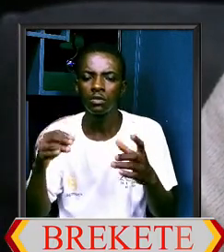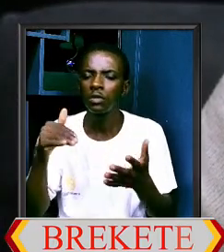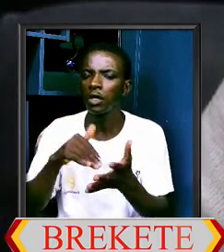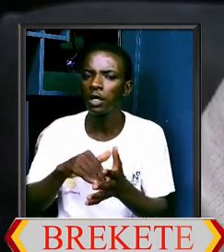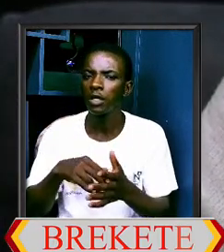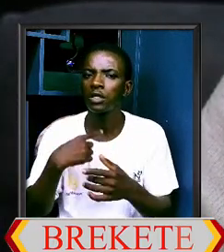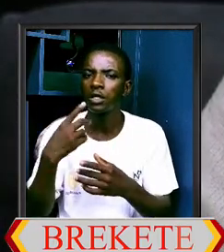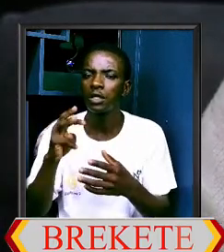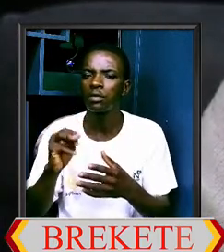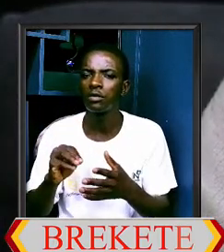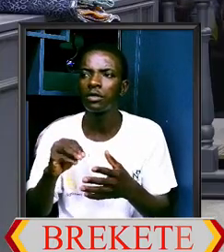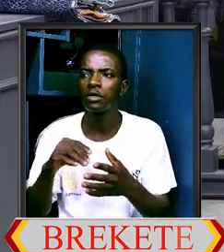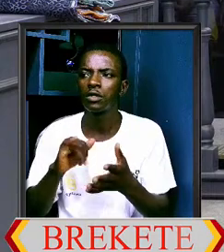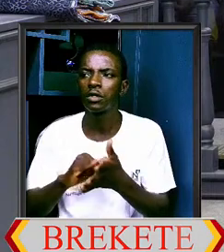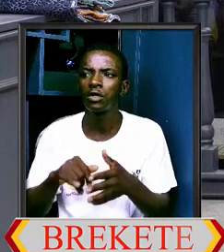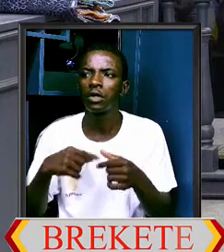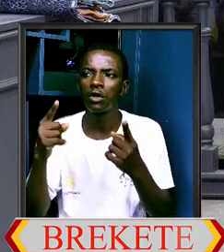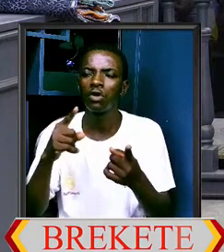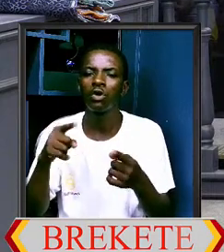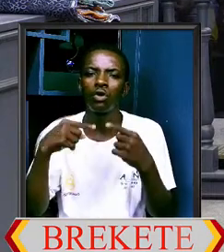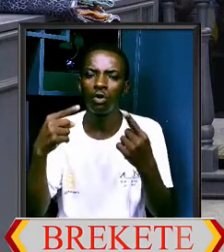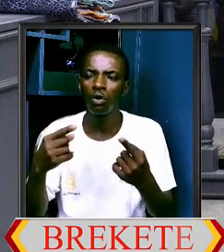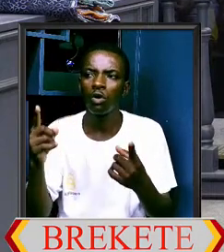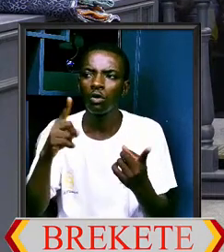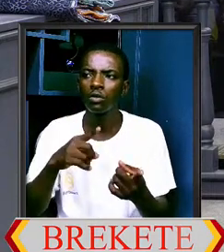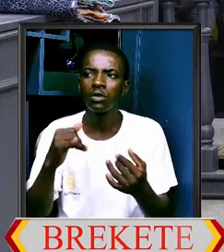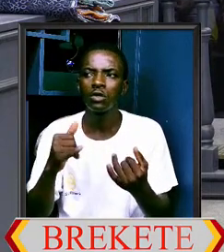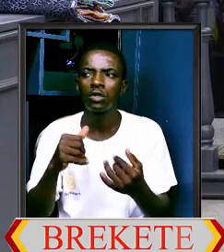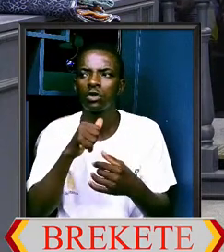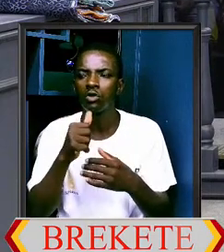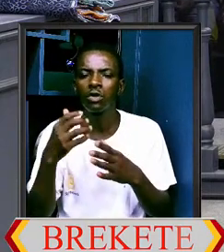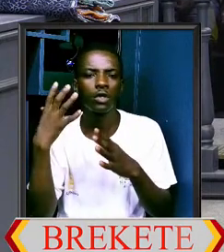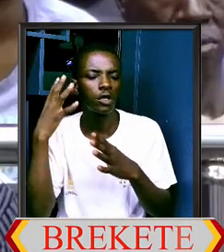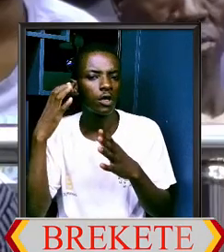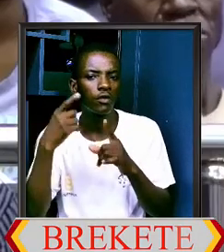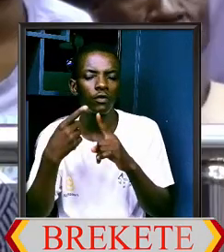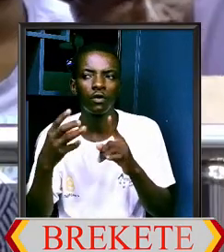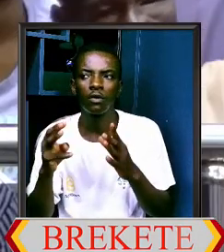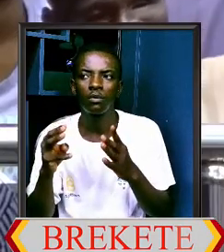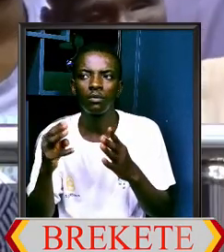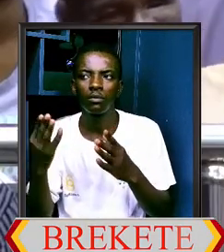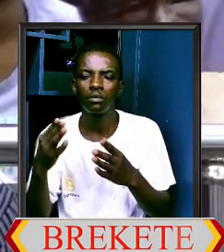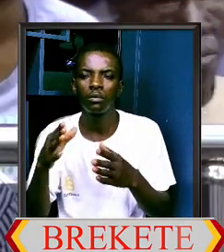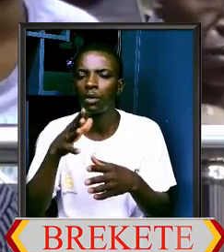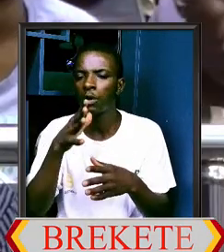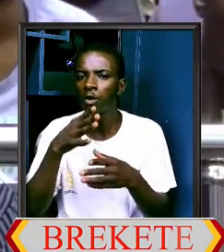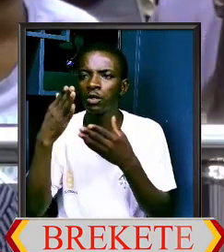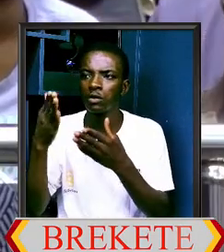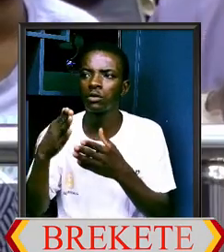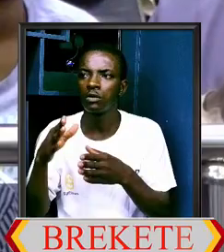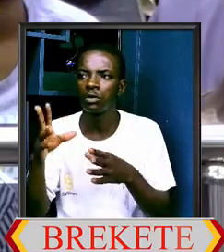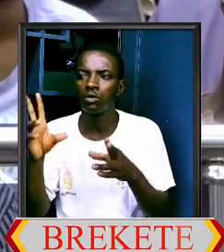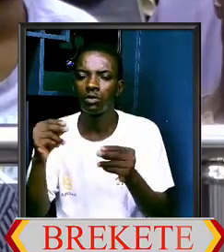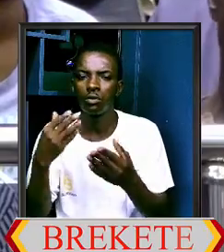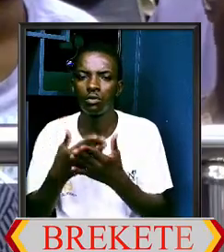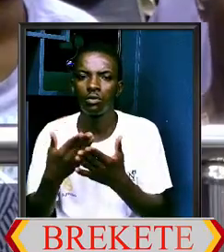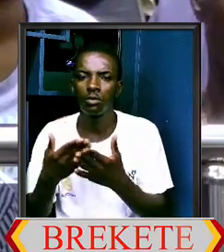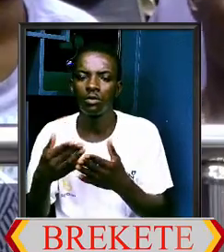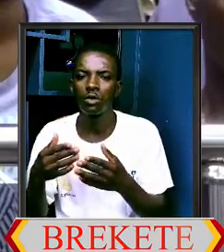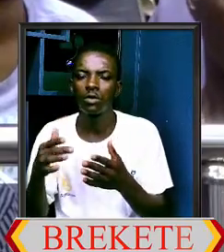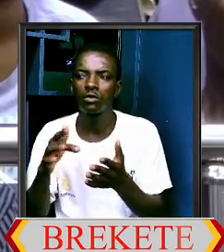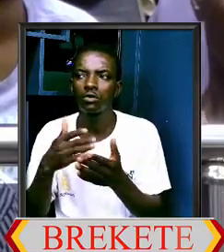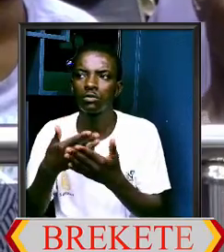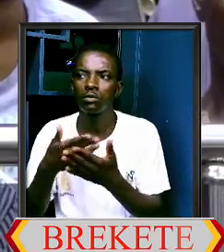again. Then I told them, then I said I should go. Till now, I'd not hear from them. And my mother is there. No money to buy the drug. Hold